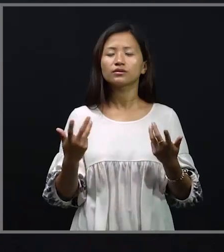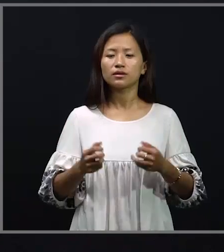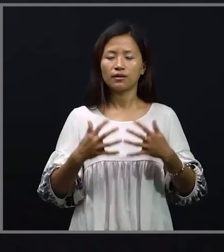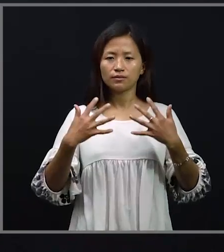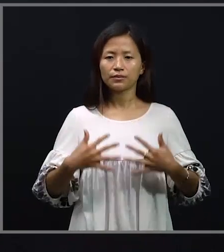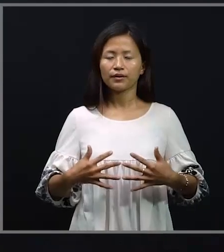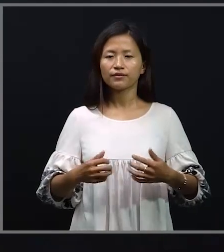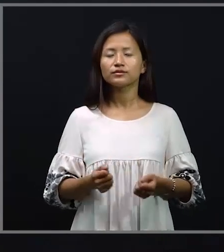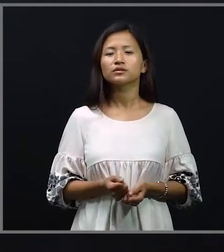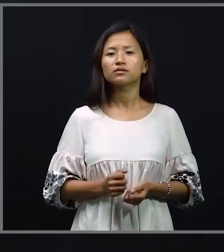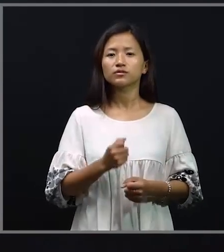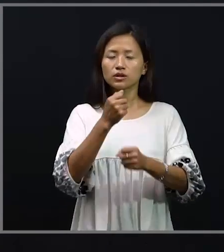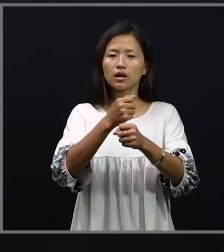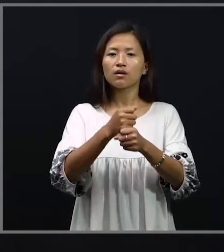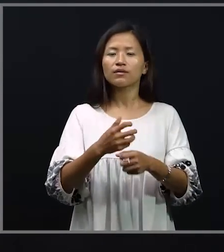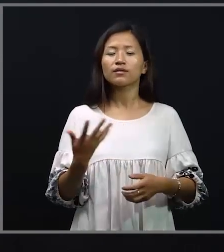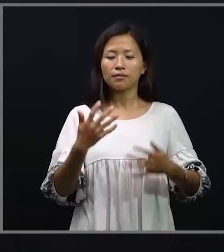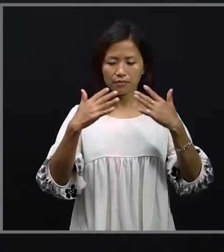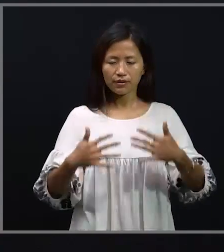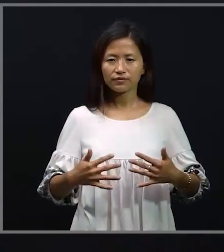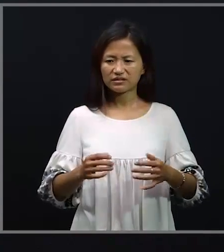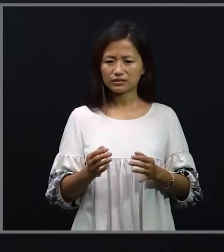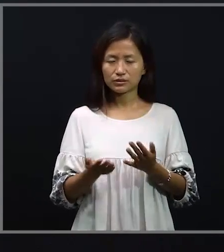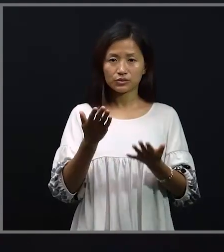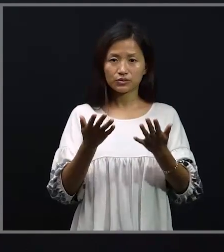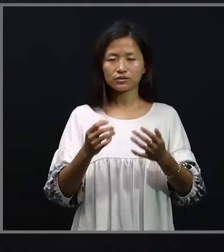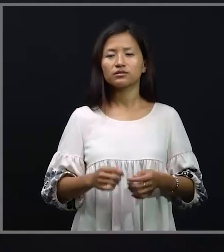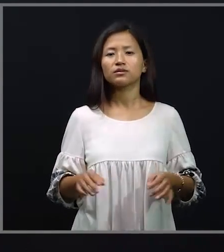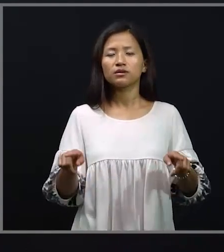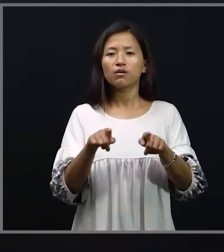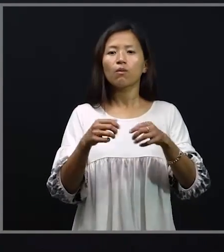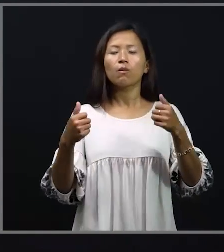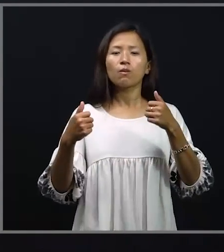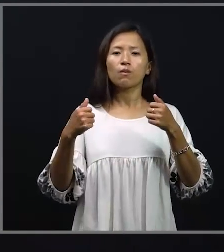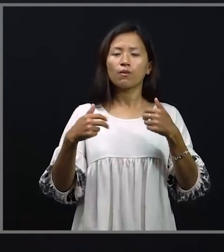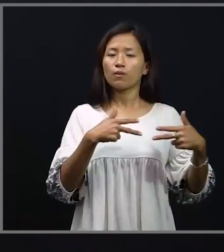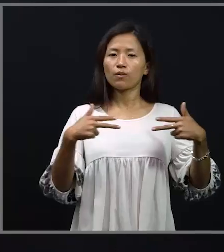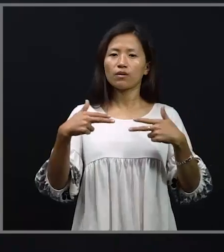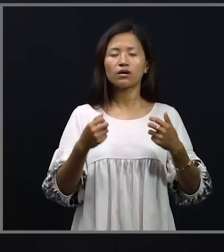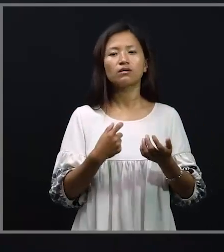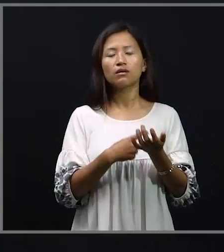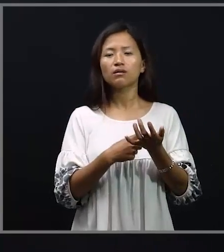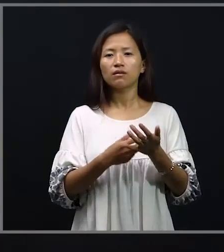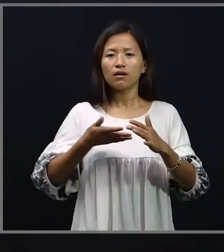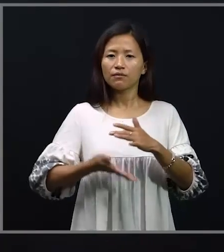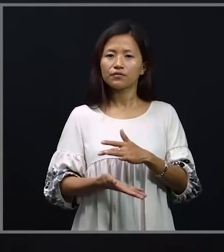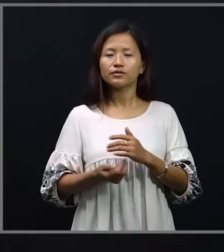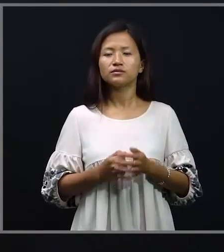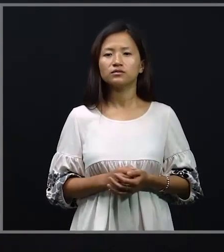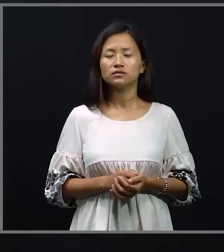elections, or the government, how they behave in a situation like, example, war or under